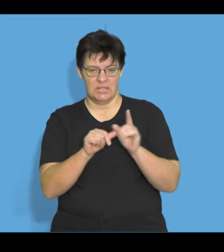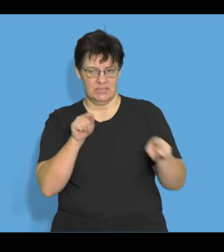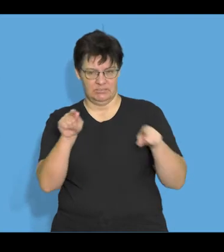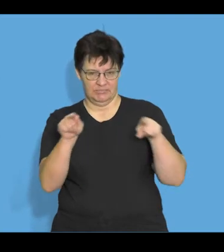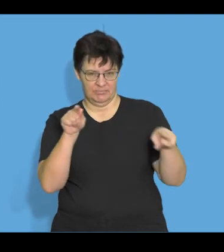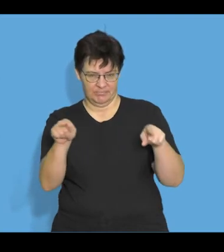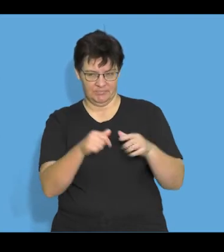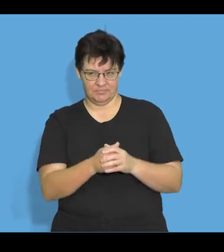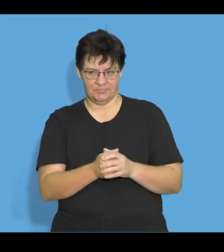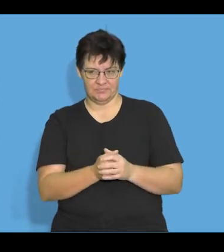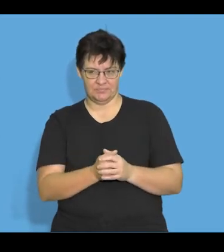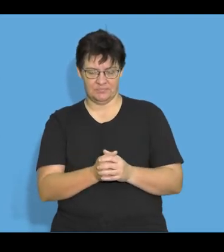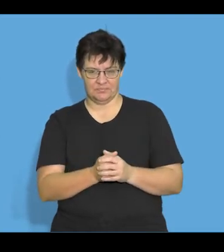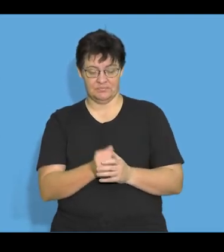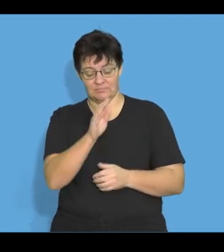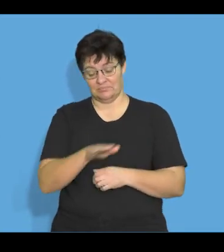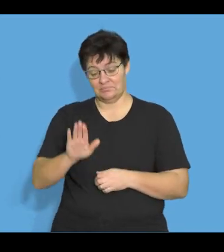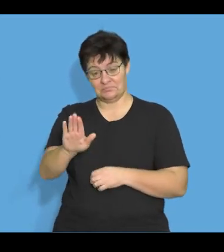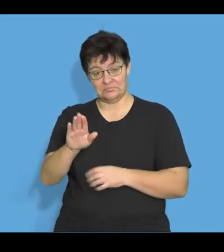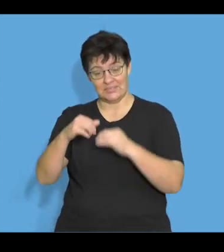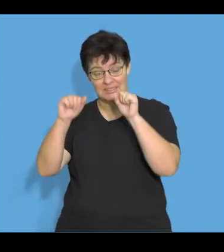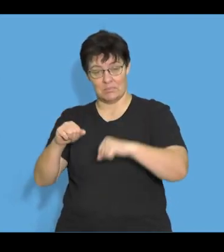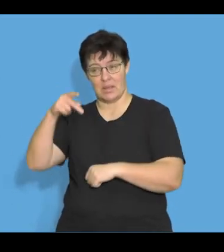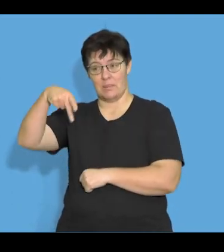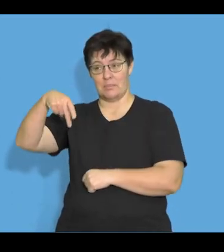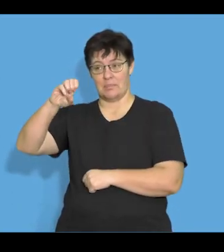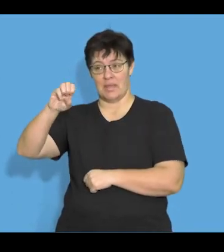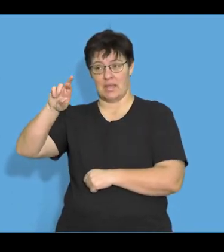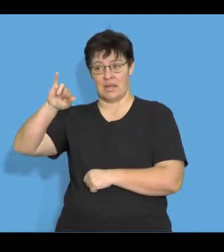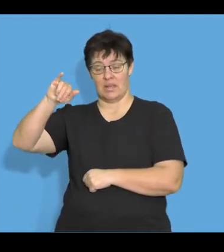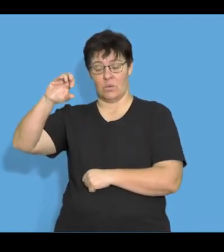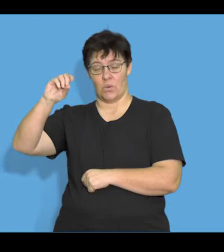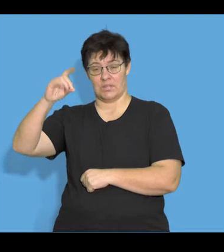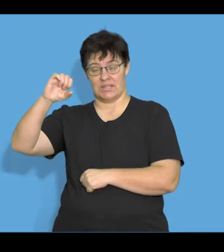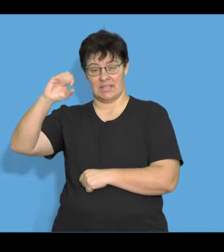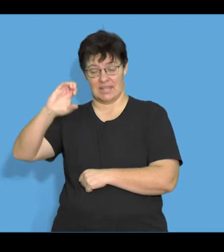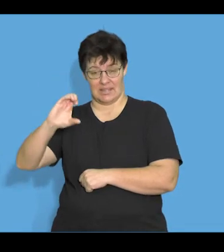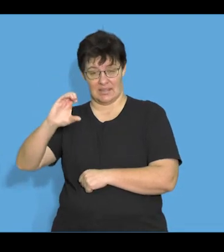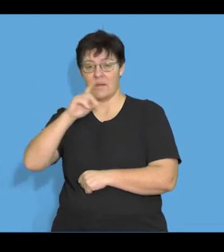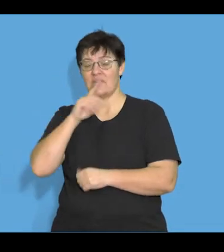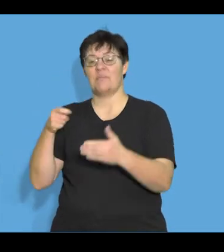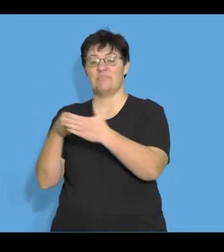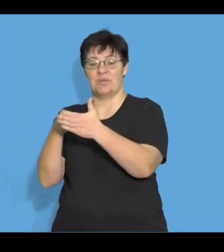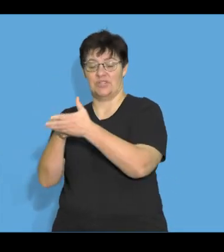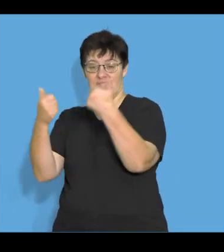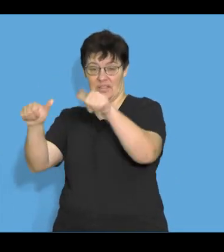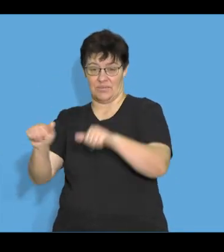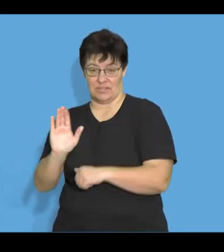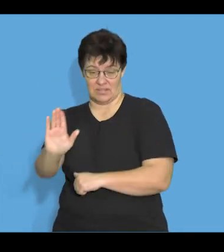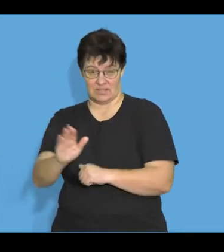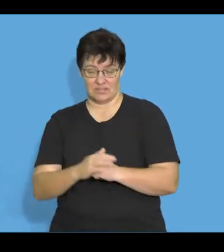components when we're dealing with the periodic system. Remember, you're dealing with the purchases account